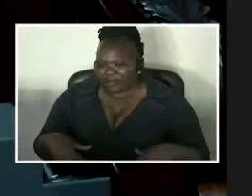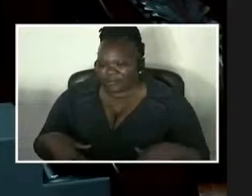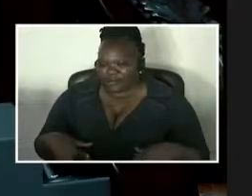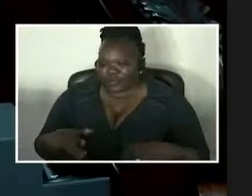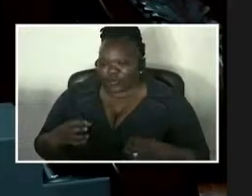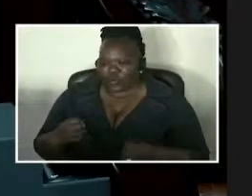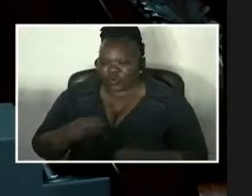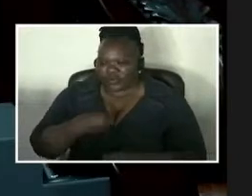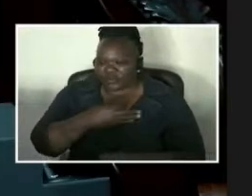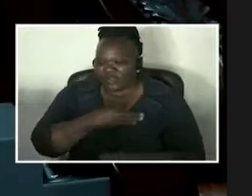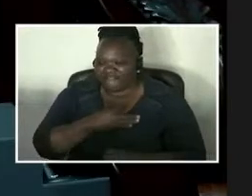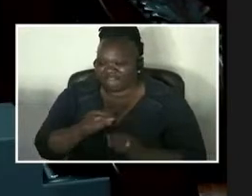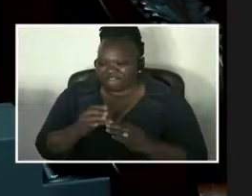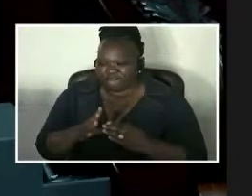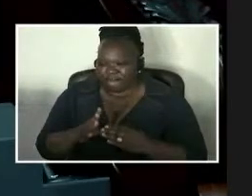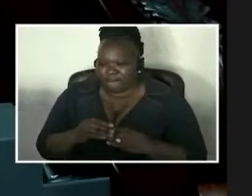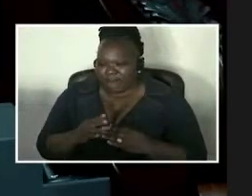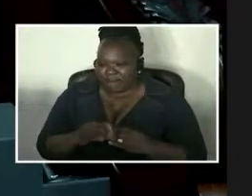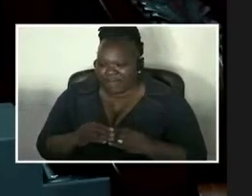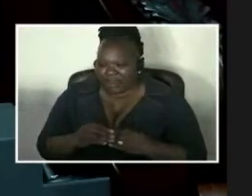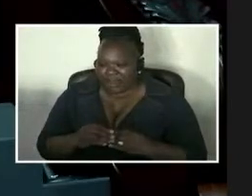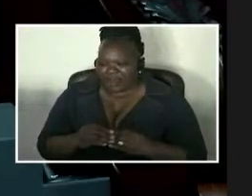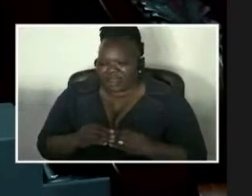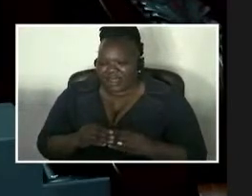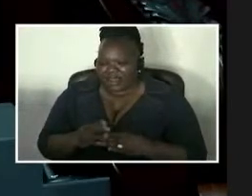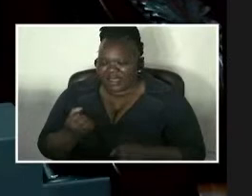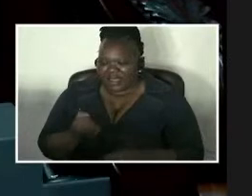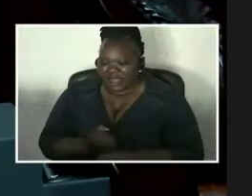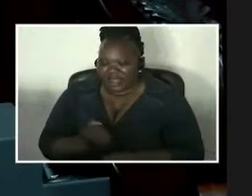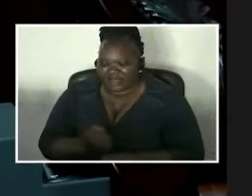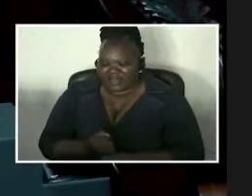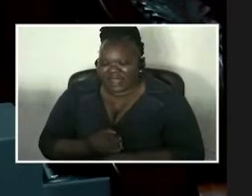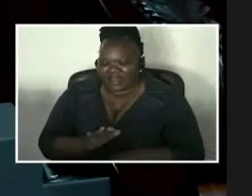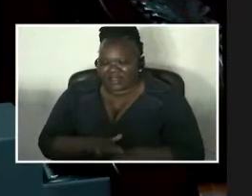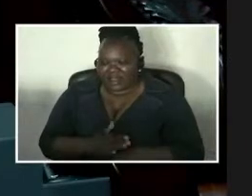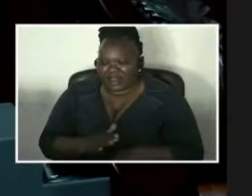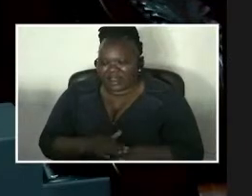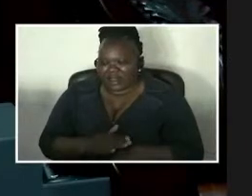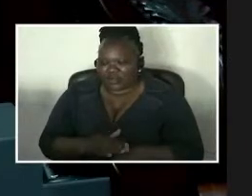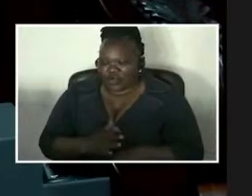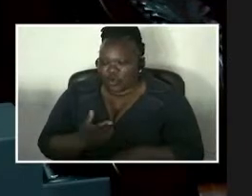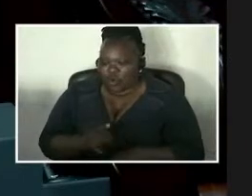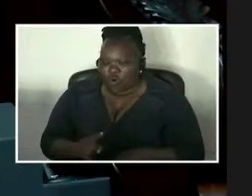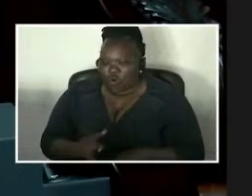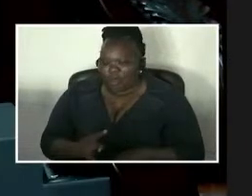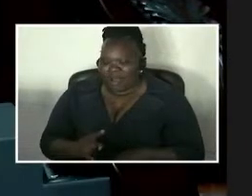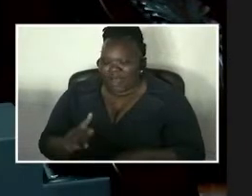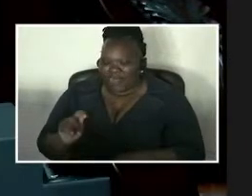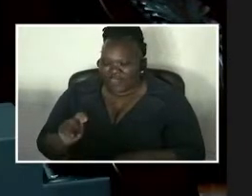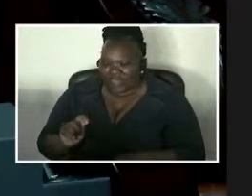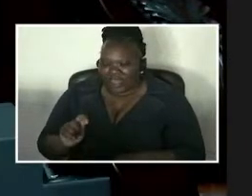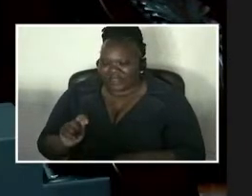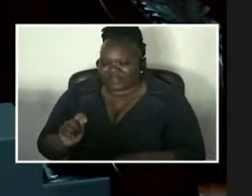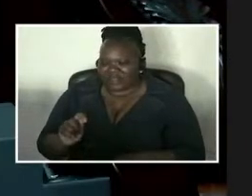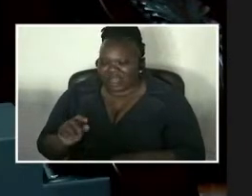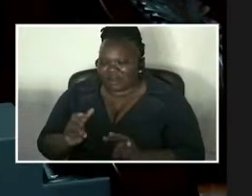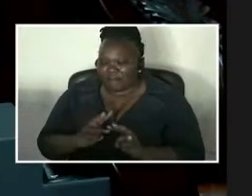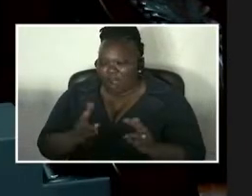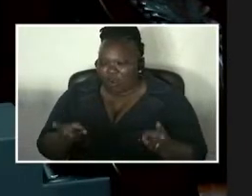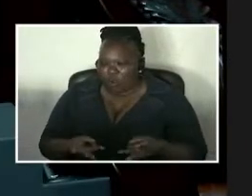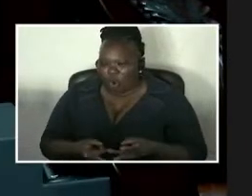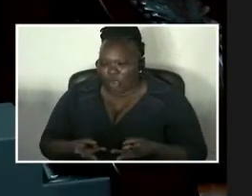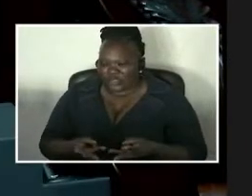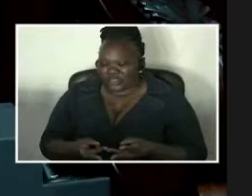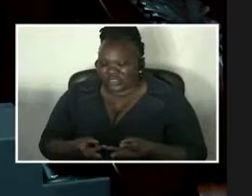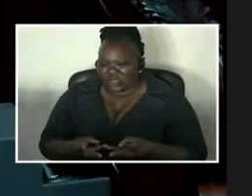staff members that has resulted in delays in cleaning of theaters and wards and the state of our facilities